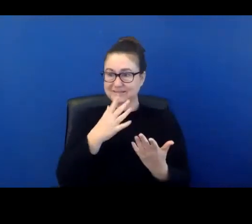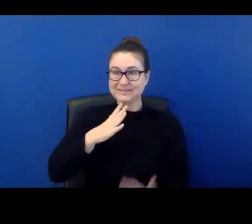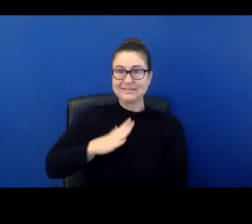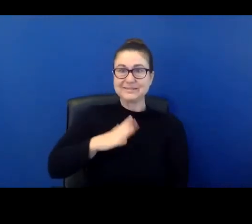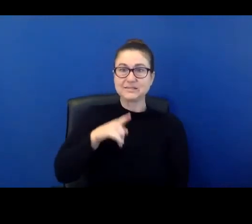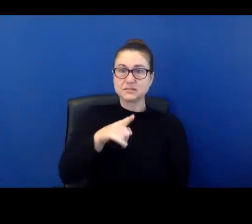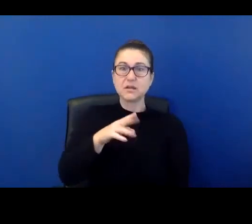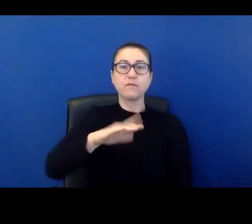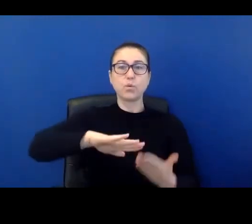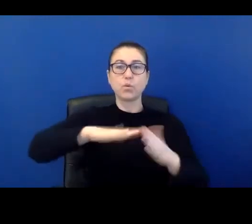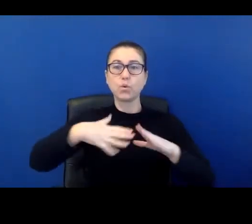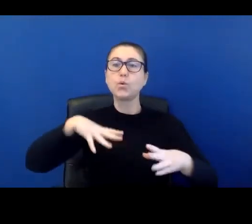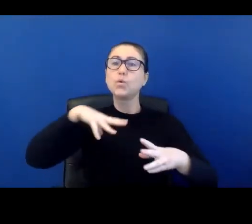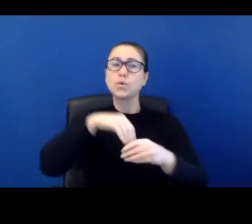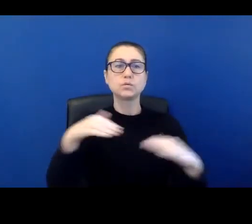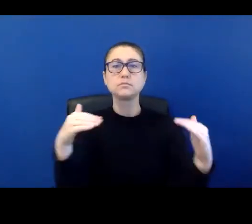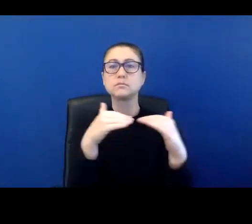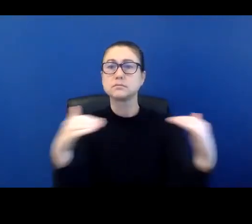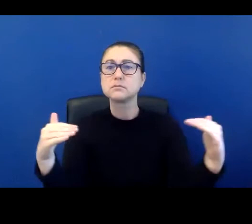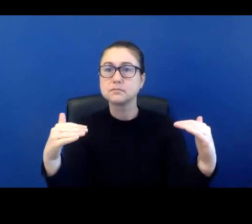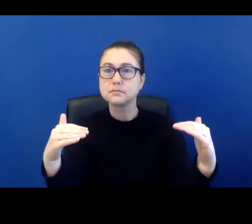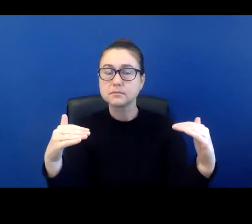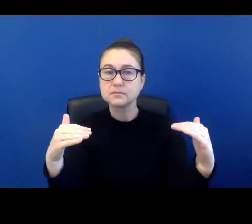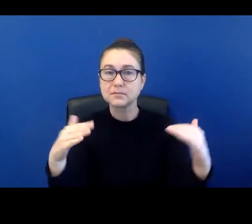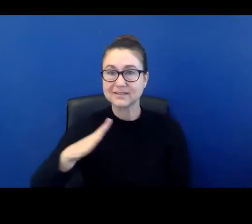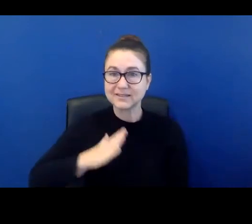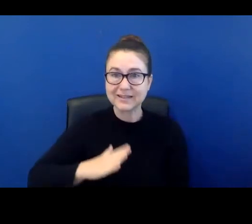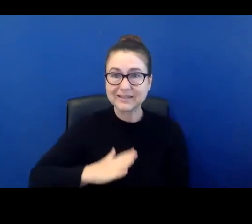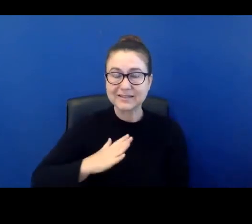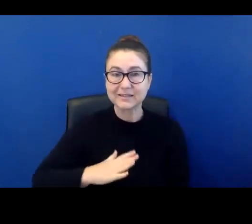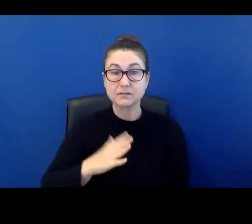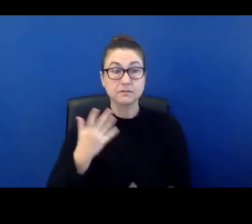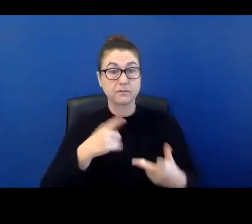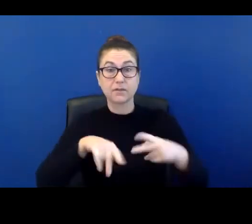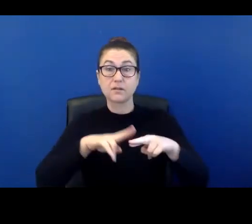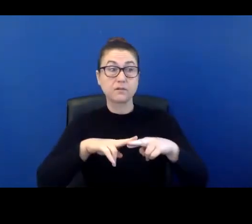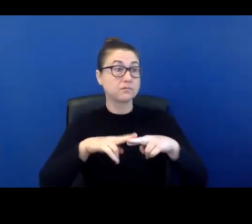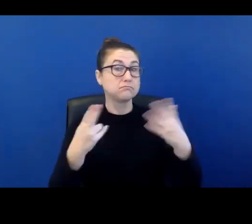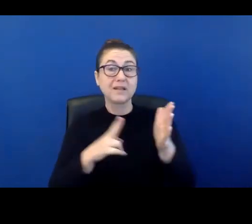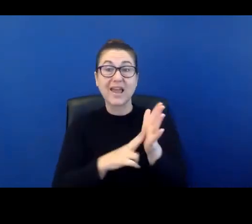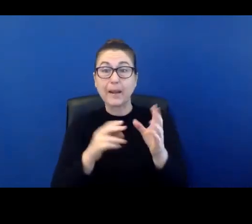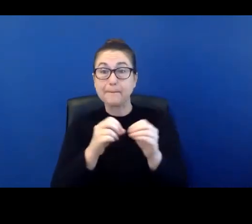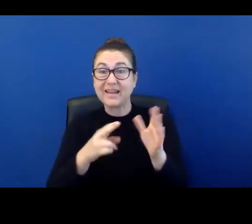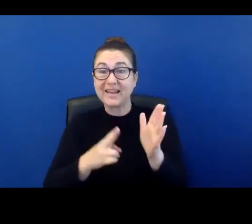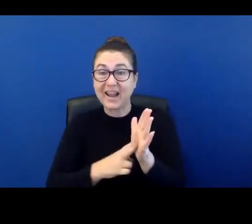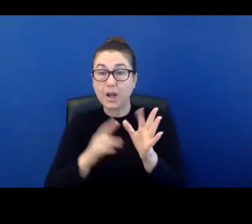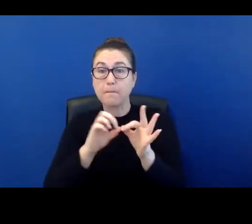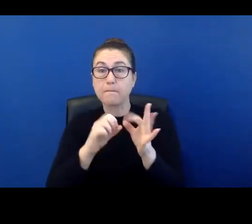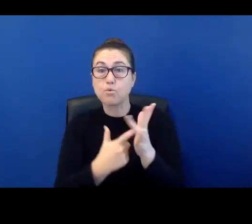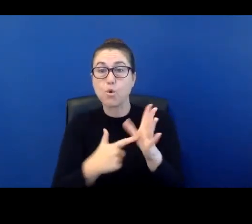in the community on an equal basis. And so when we talk about the NBN broadband as being a nation